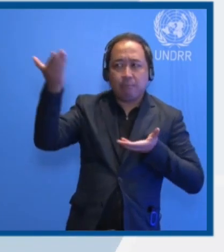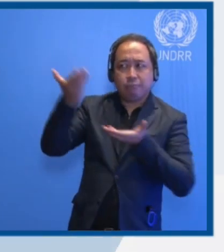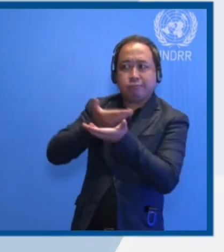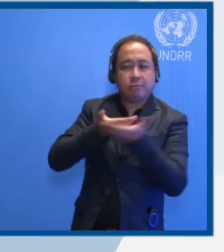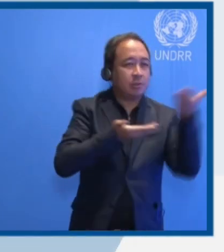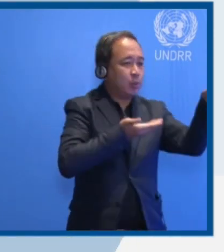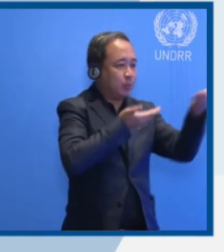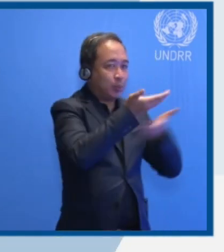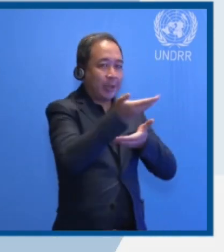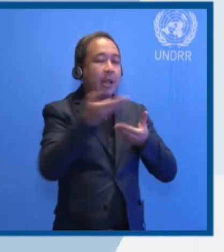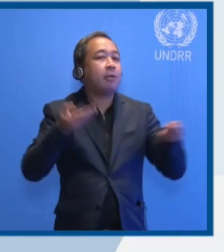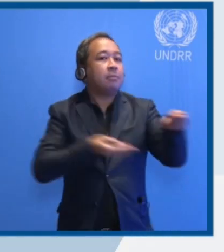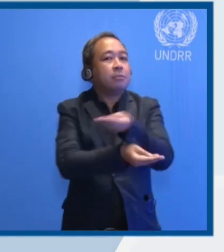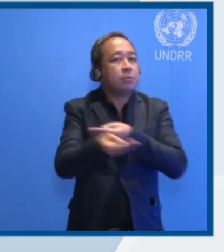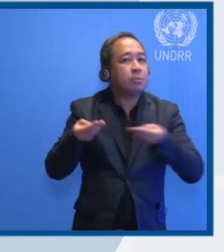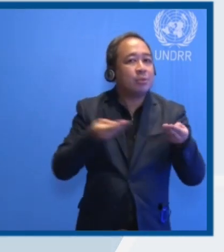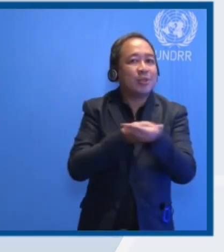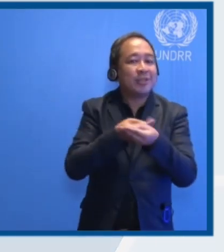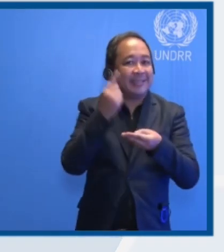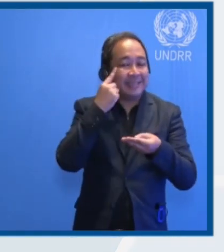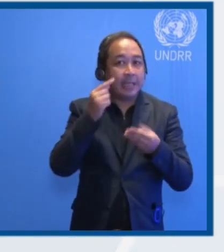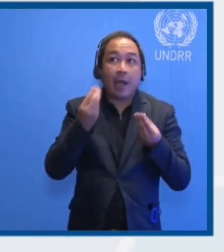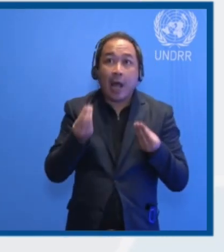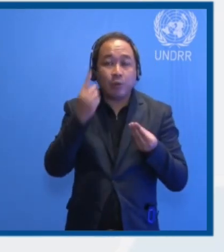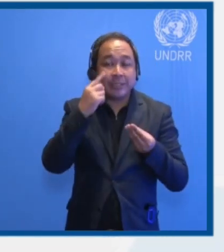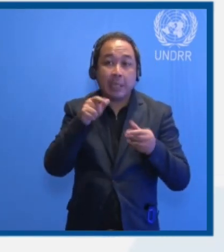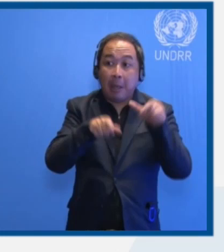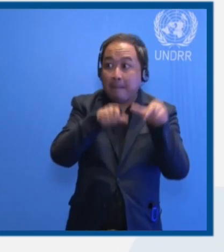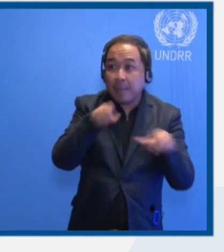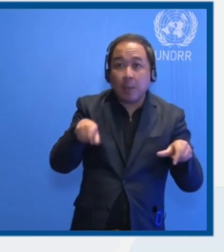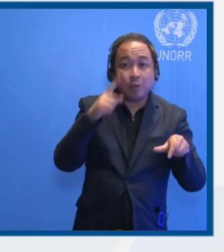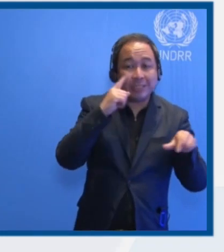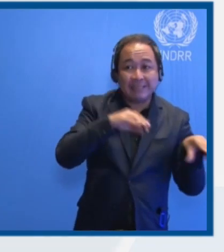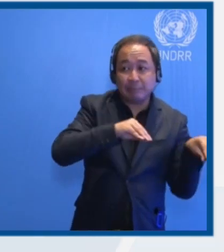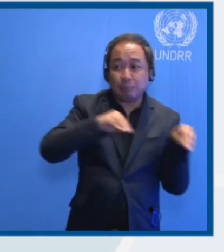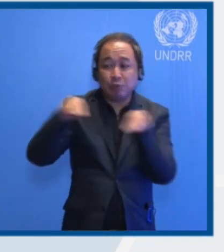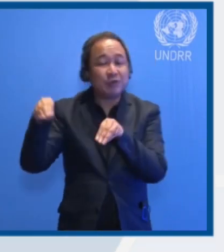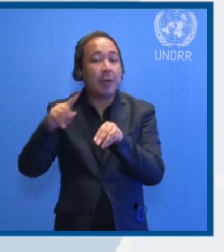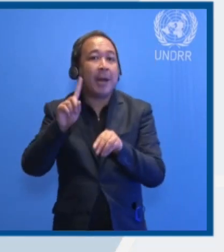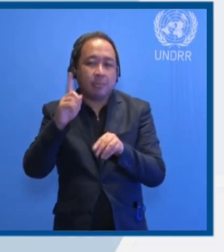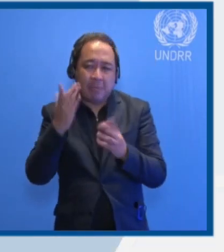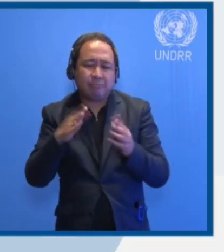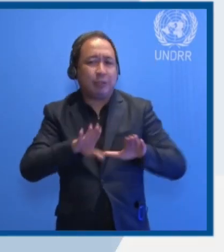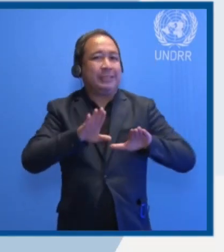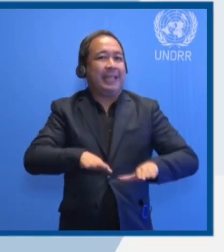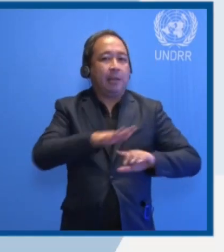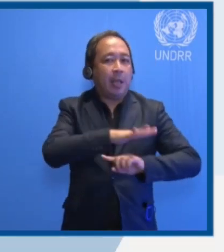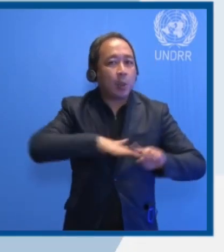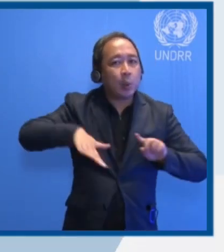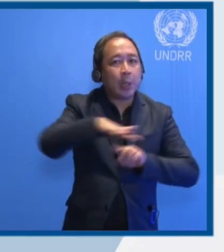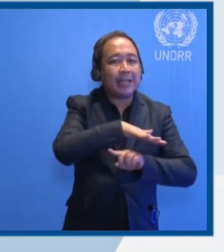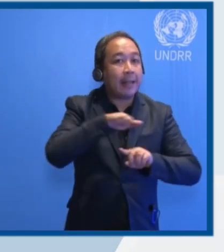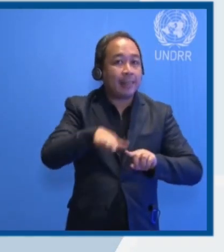would-be climate migrants from their failed attempt to migrate across the Mediterranean to face the risk of migration or